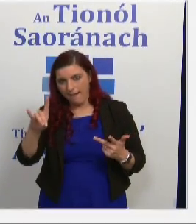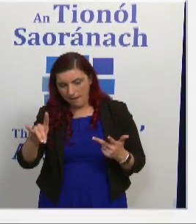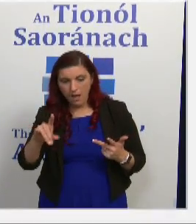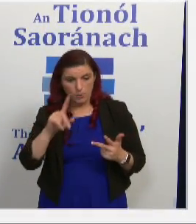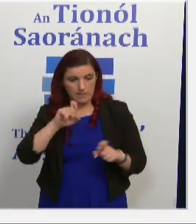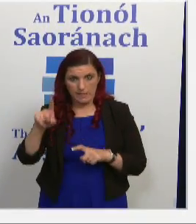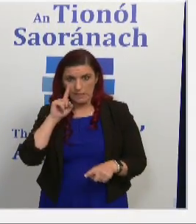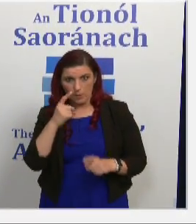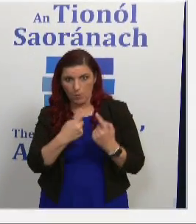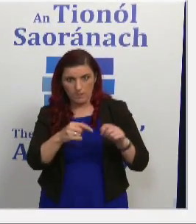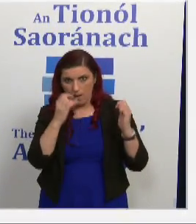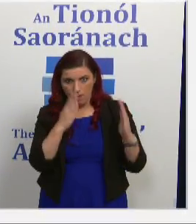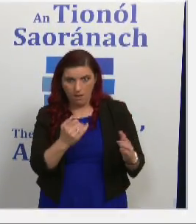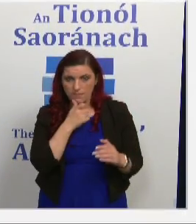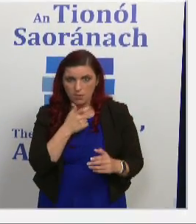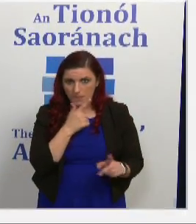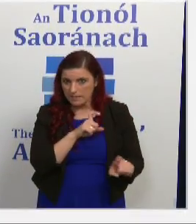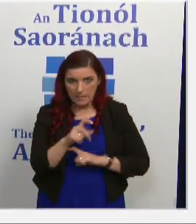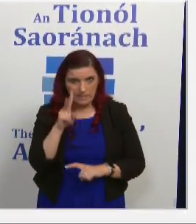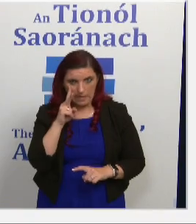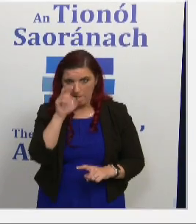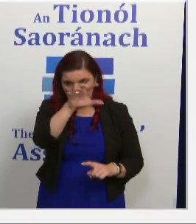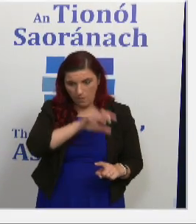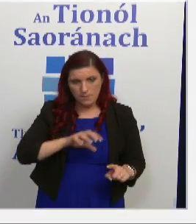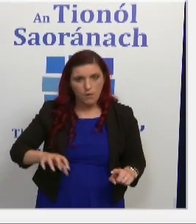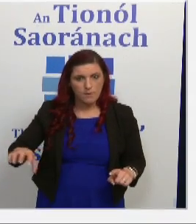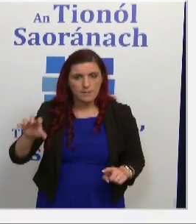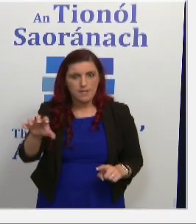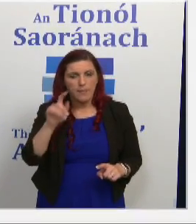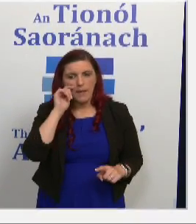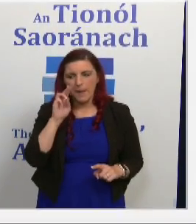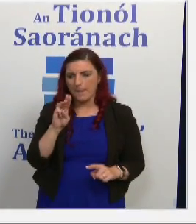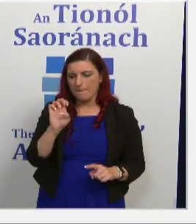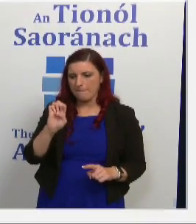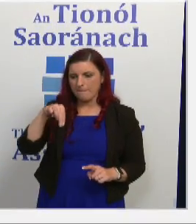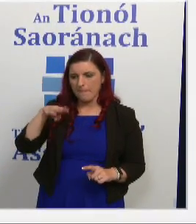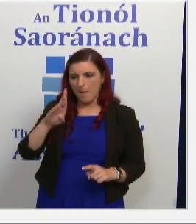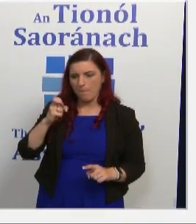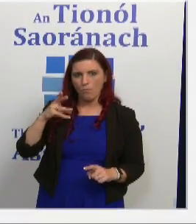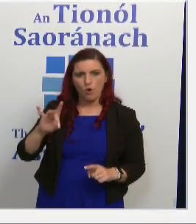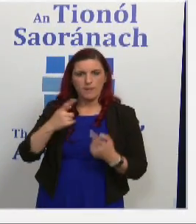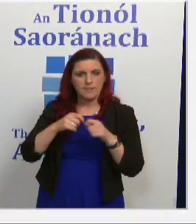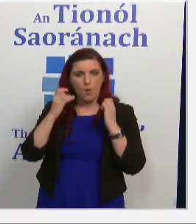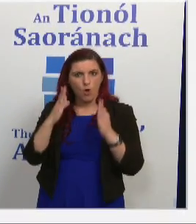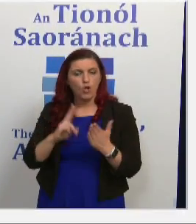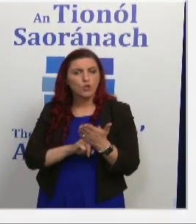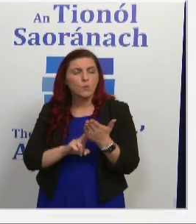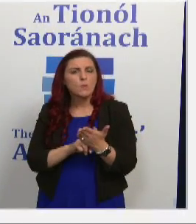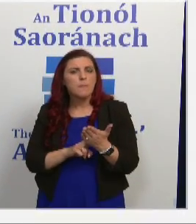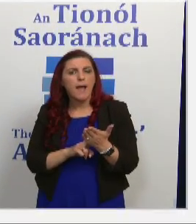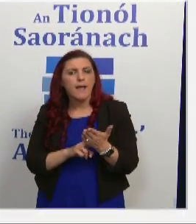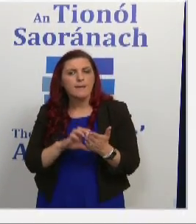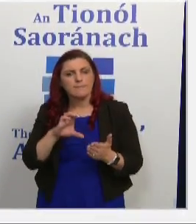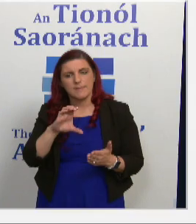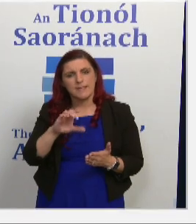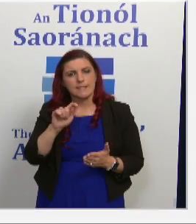those town halls in Dublin. I think Pembroke Town Hall is used by the City of Dublin Education and Training Board, and